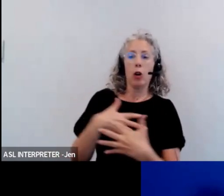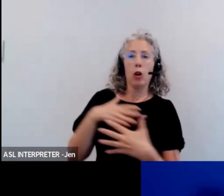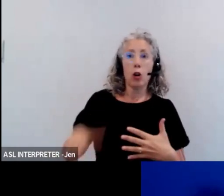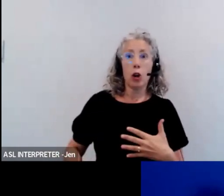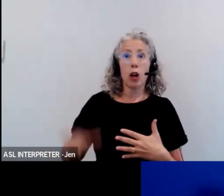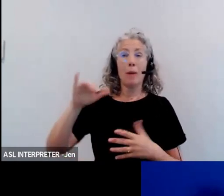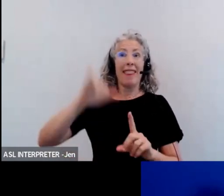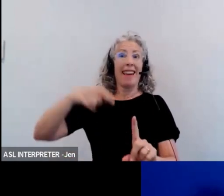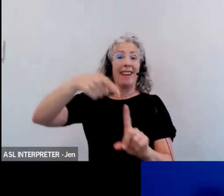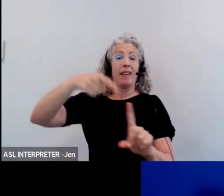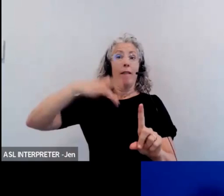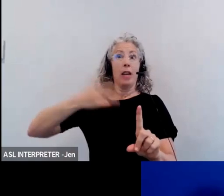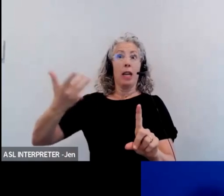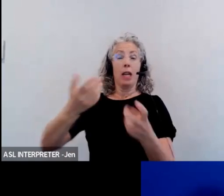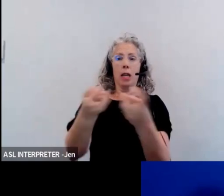this event,